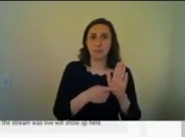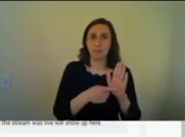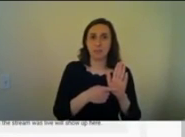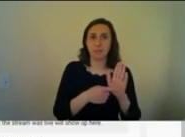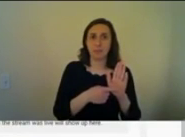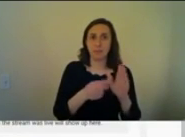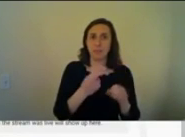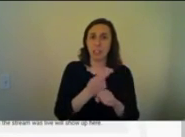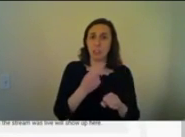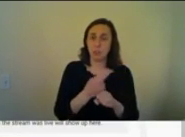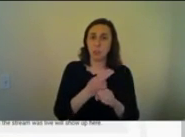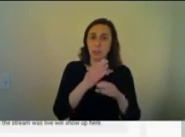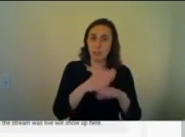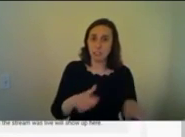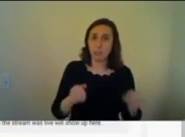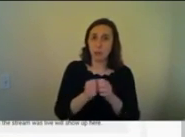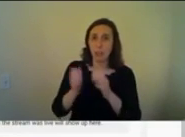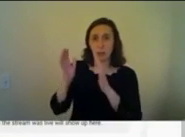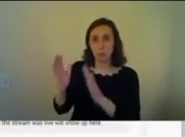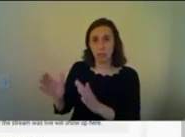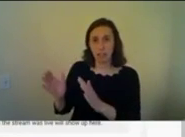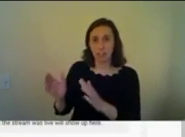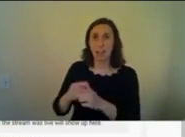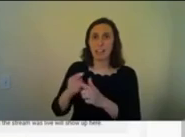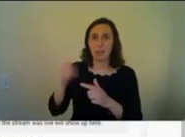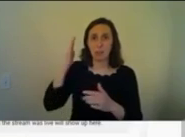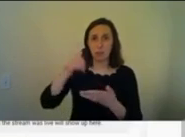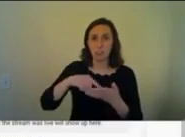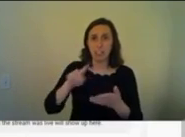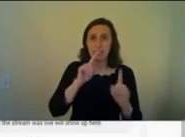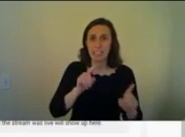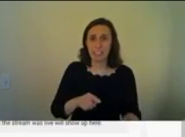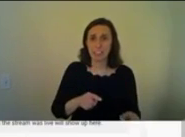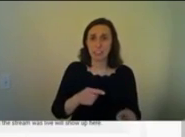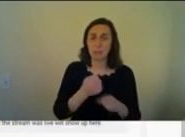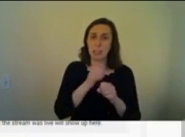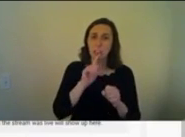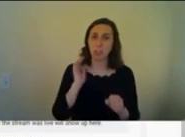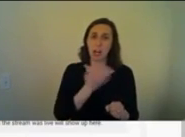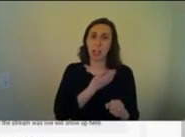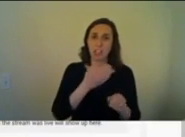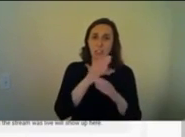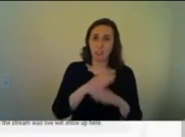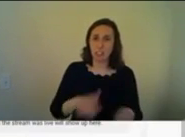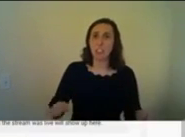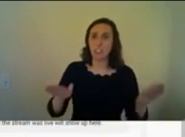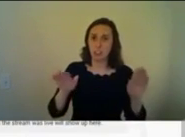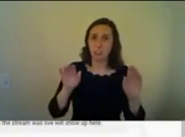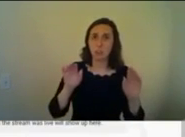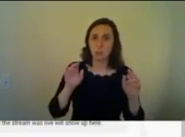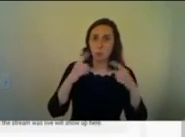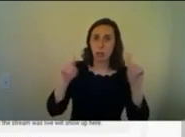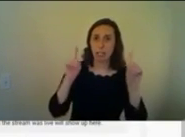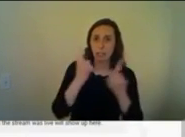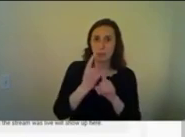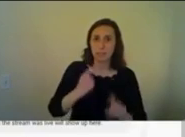division with remainders, and then we're going to check the answer so that we can see that our division algorithm is going to work. So what I'm going to